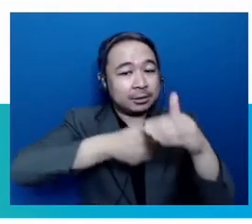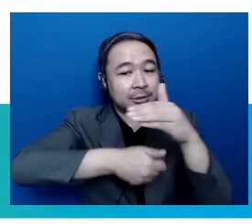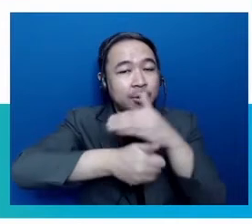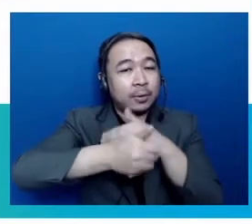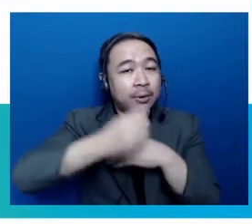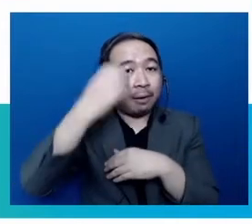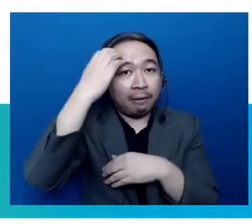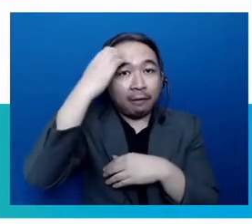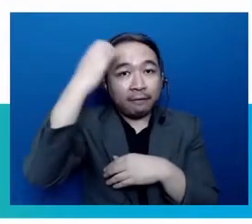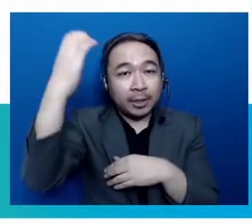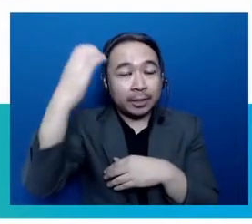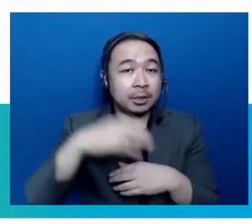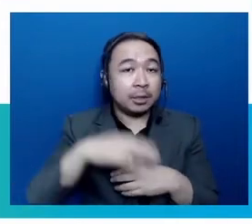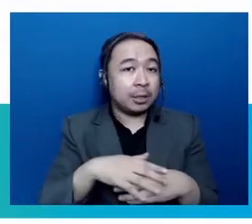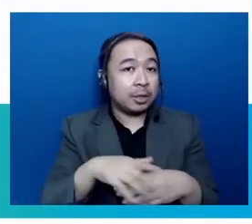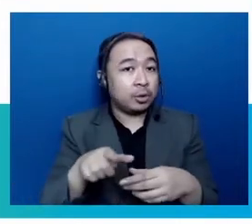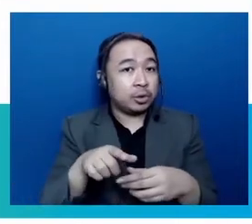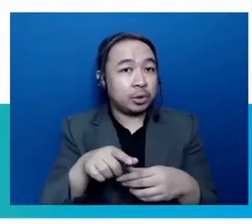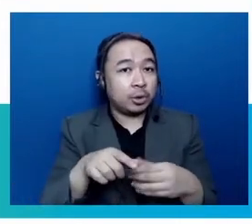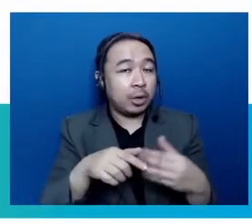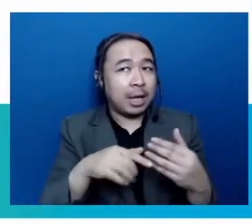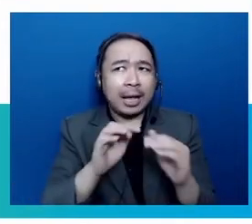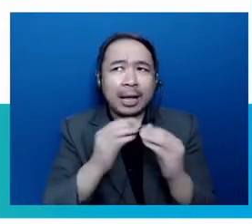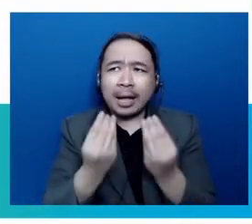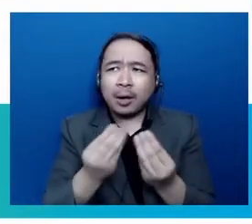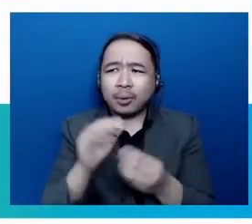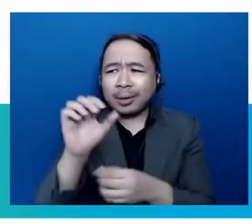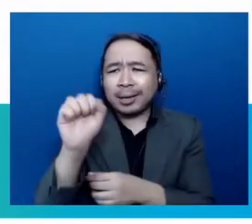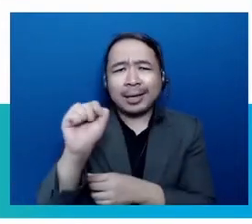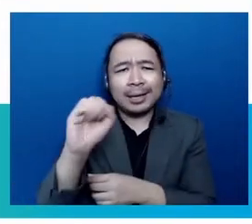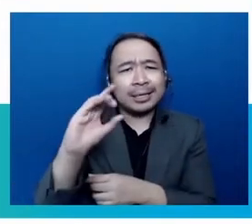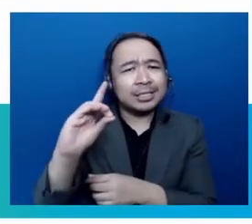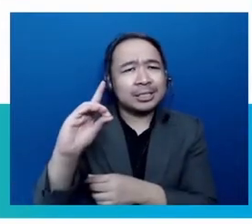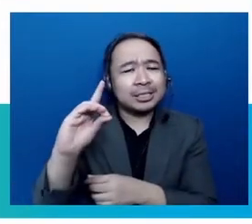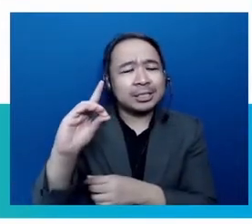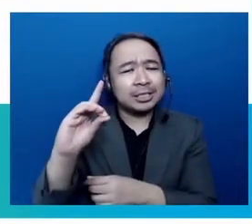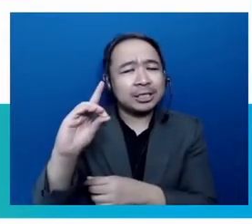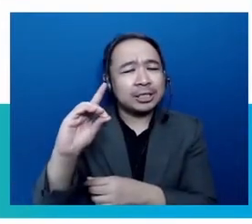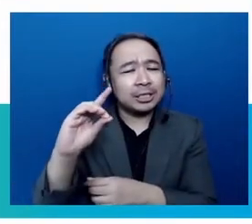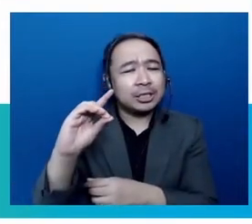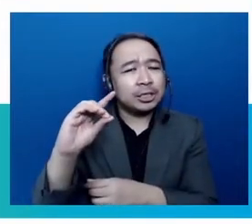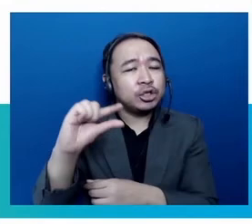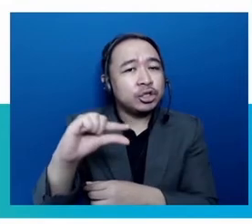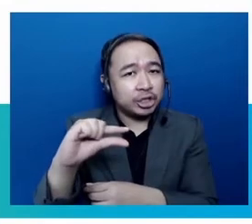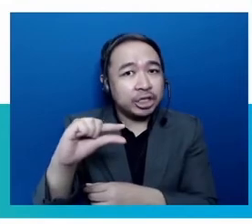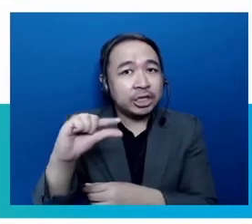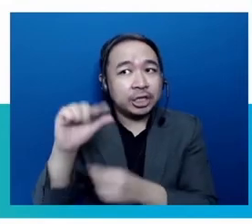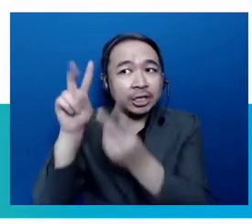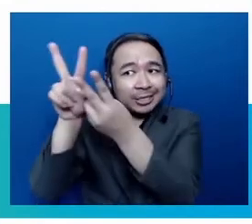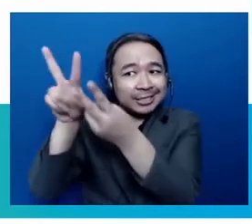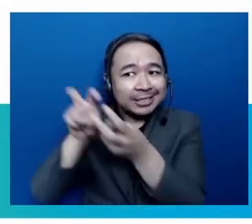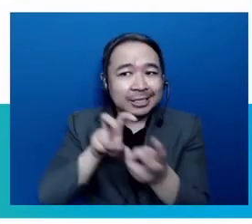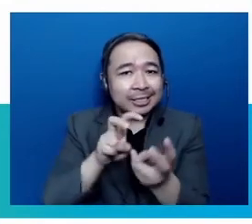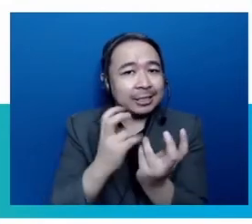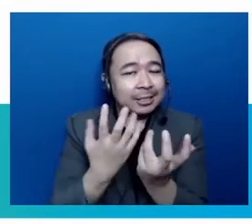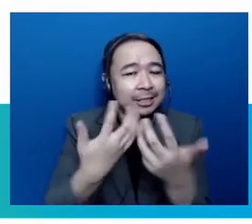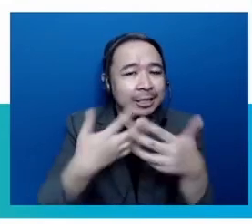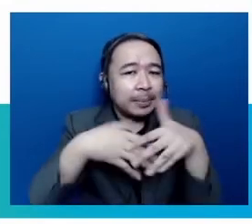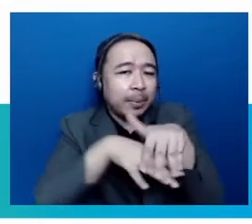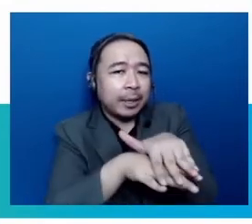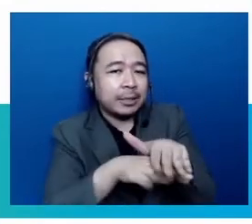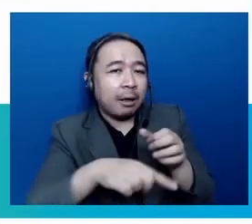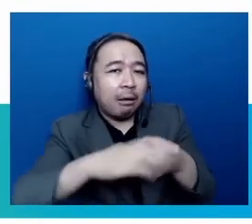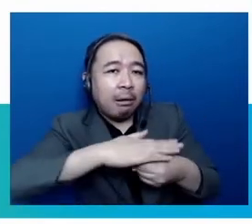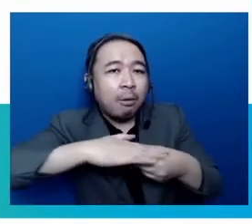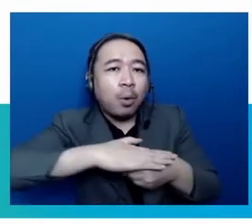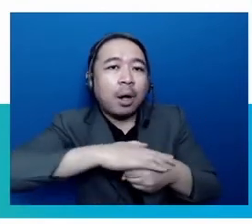of localizing the SDGs, because they cannot be localized without the support and the ingenuity and the power, as